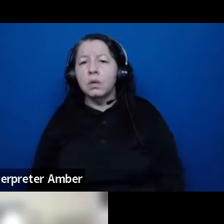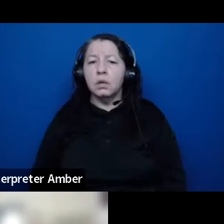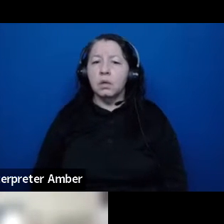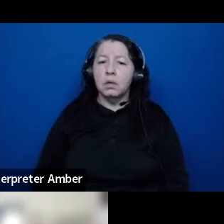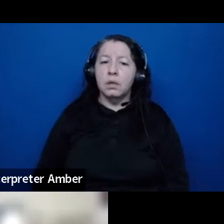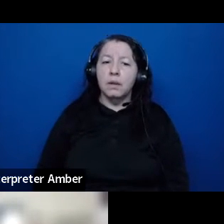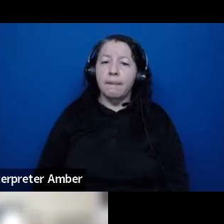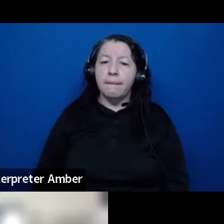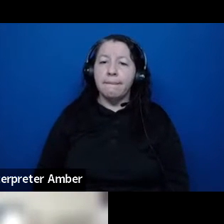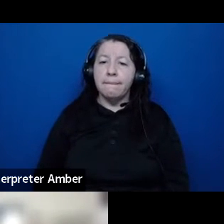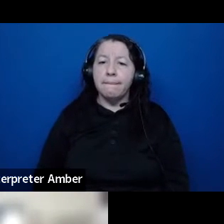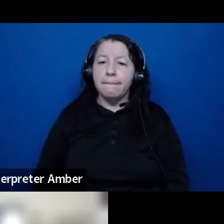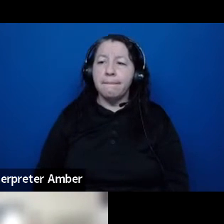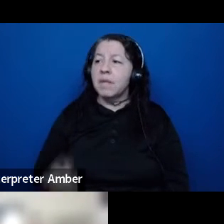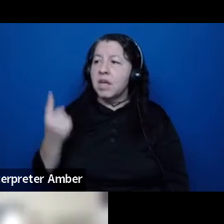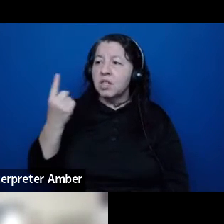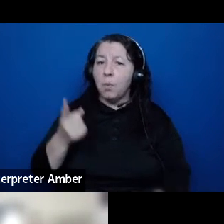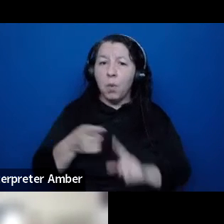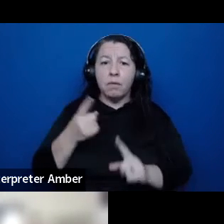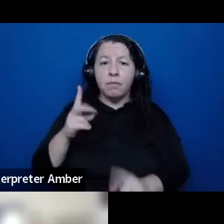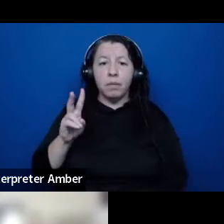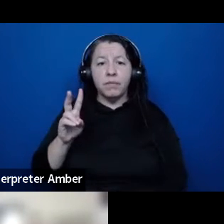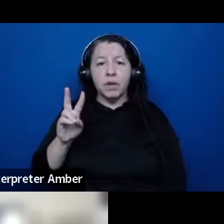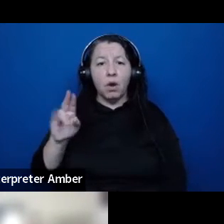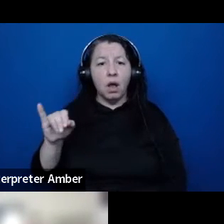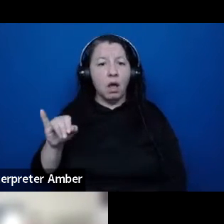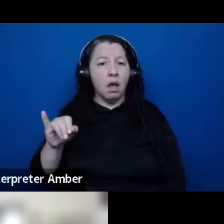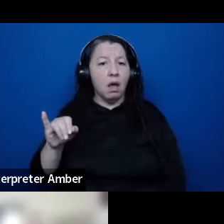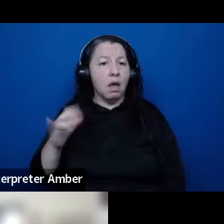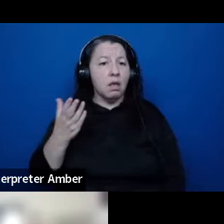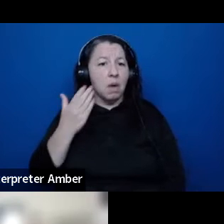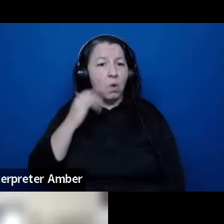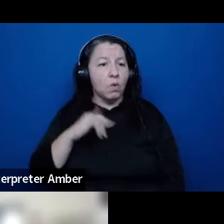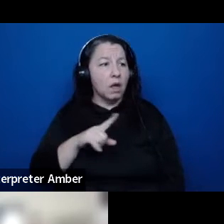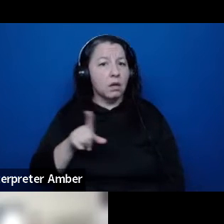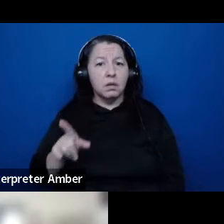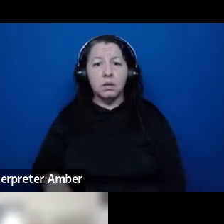Or is there somebody from DRI on that might know that? I don't know.